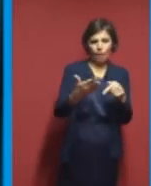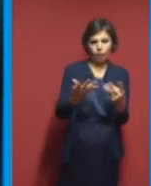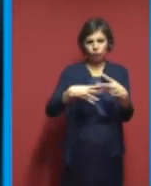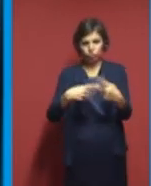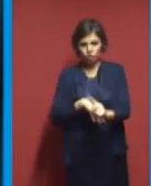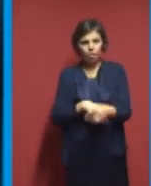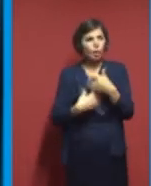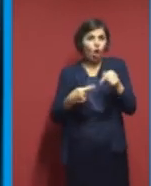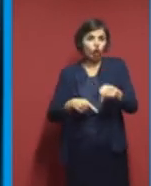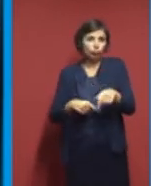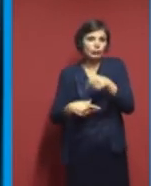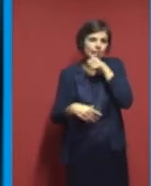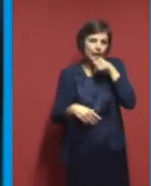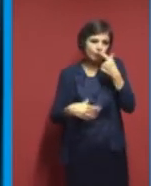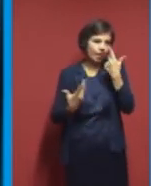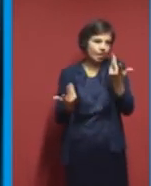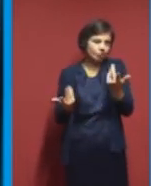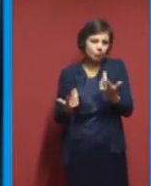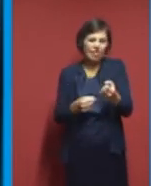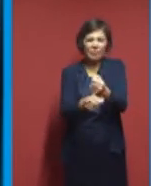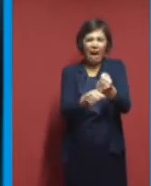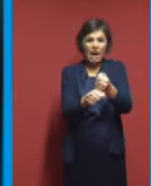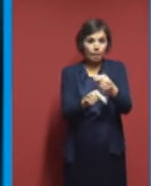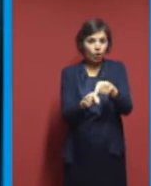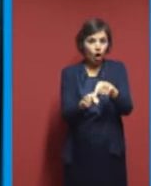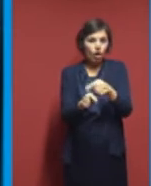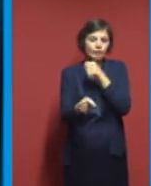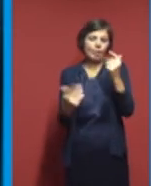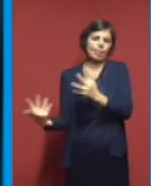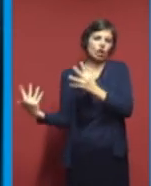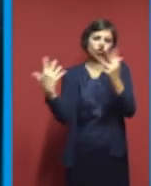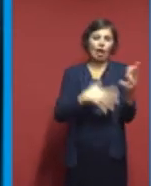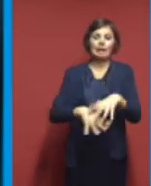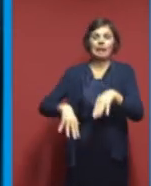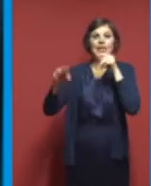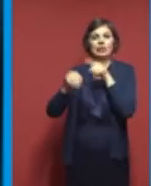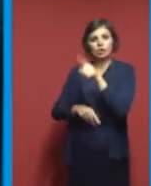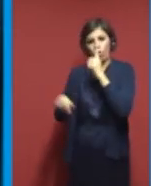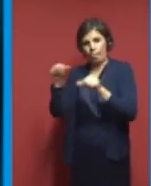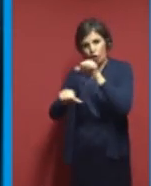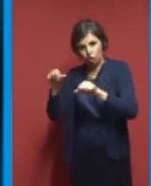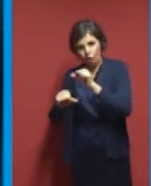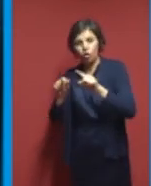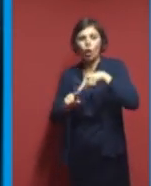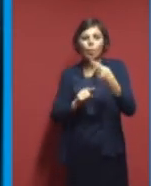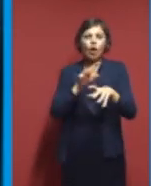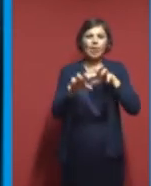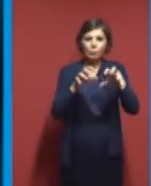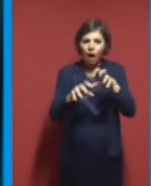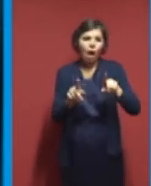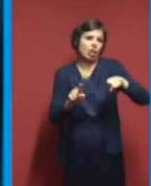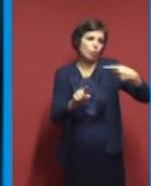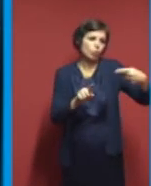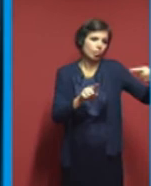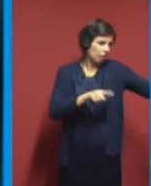over 10 years. And a lot of times when drugs hit the market, they act in an unpredictable way and actually hurt people. And the later the drug fails,